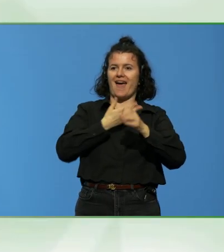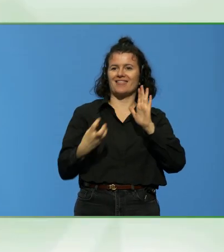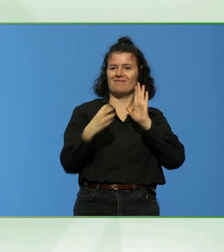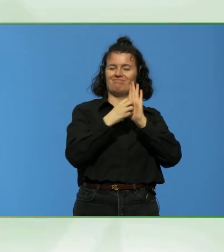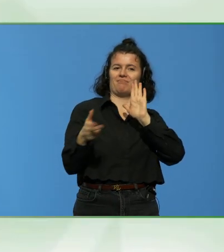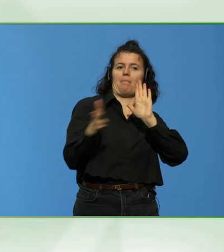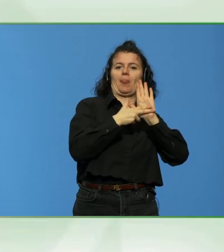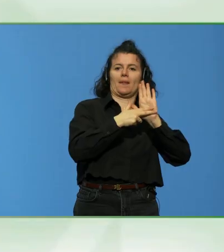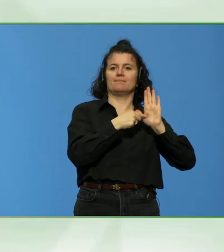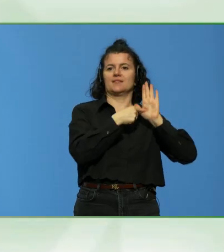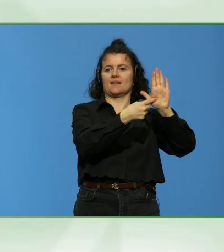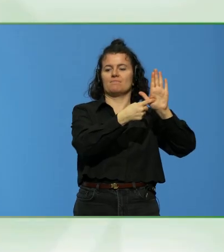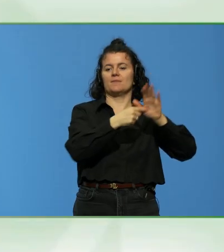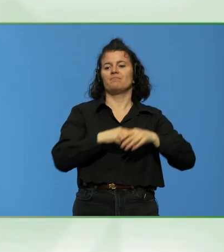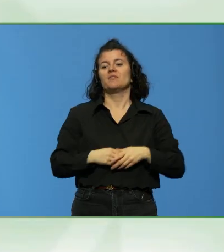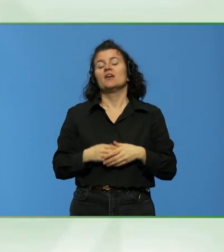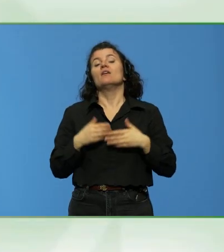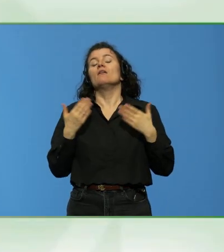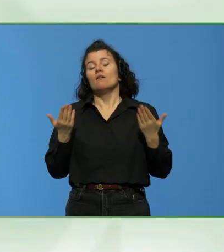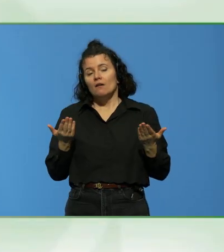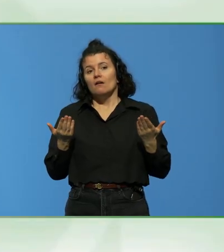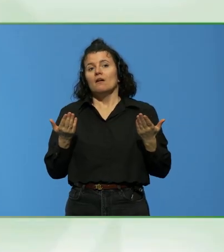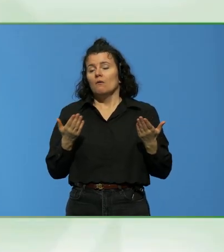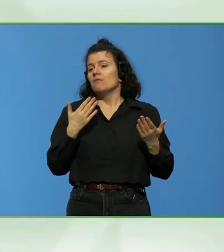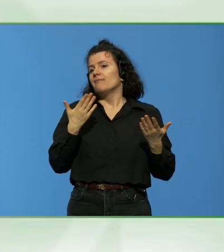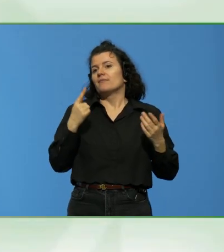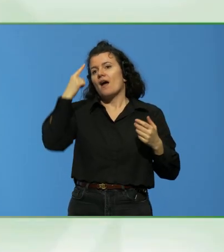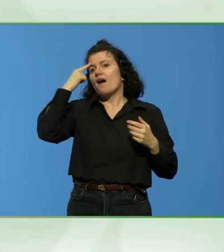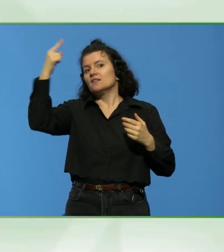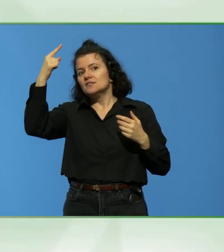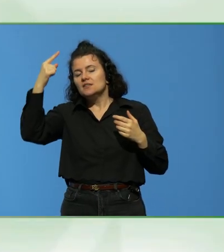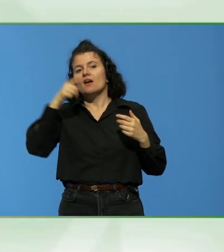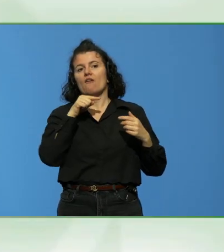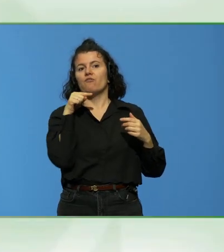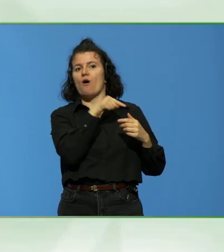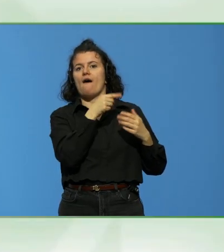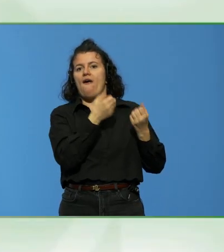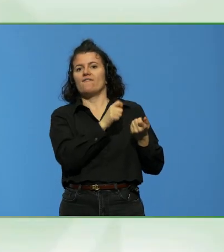get people to start doing the right thing, but I think it can easily fall into the trap of